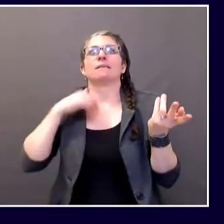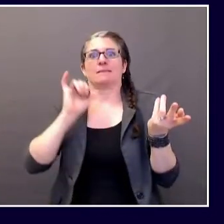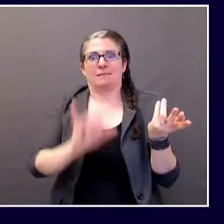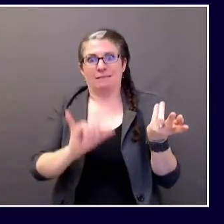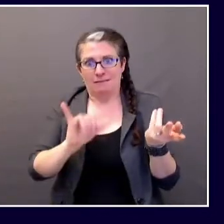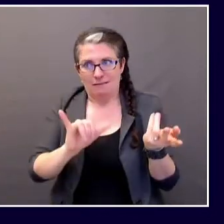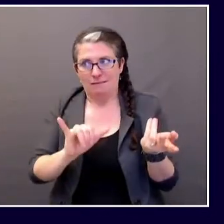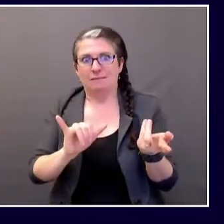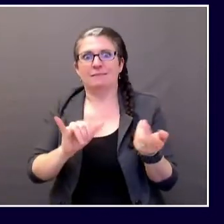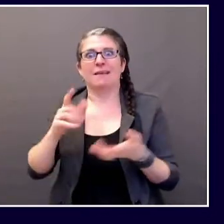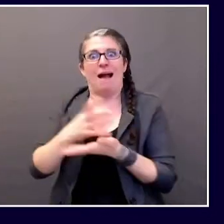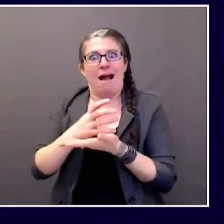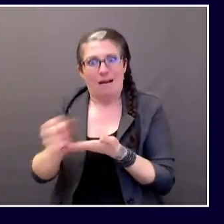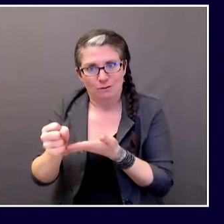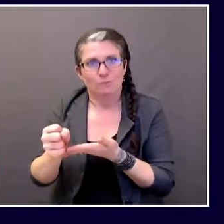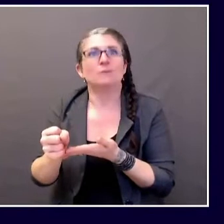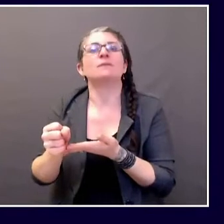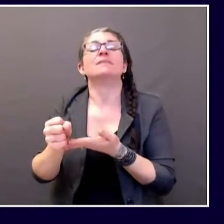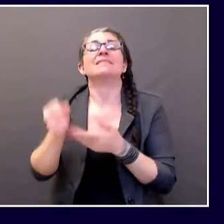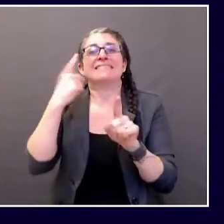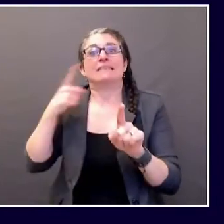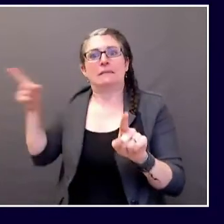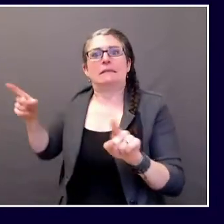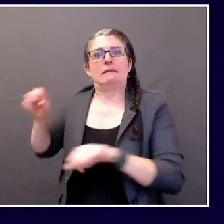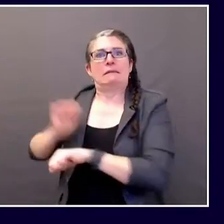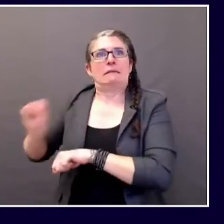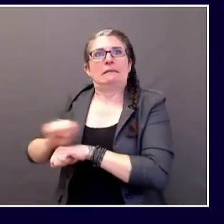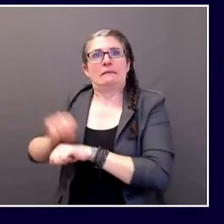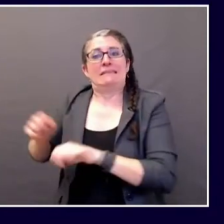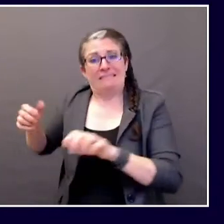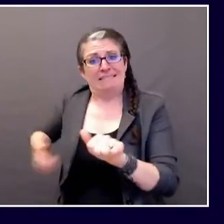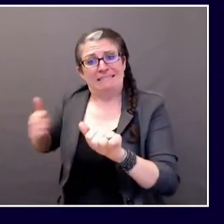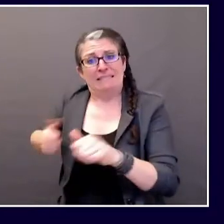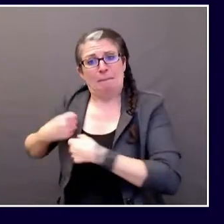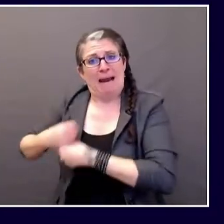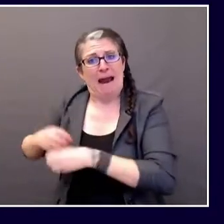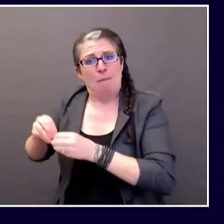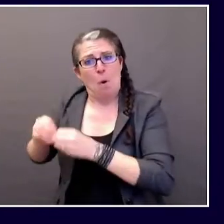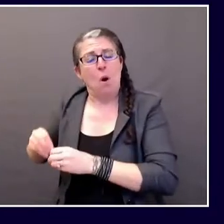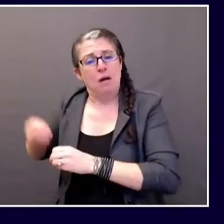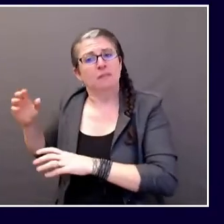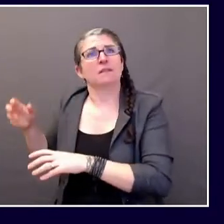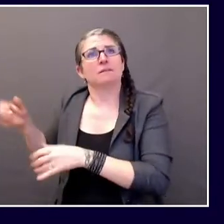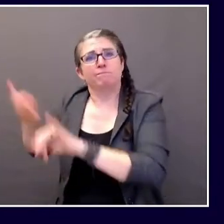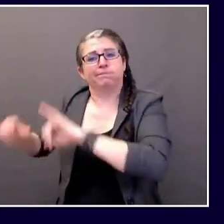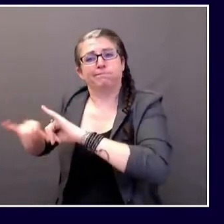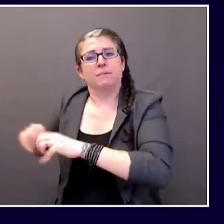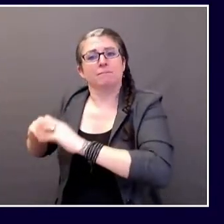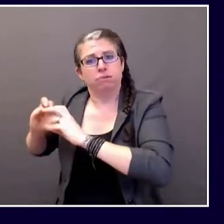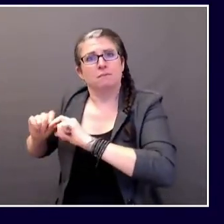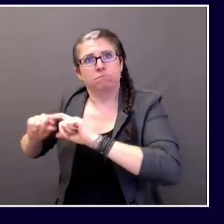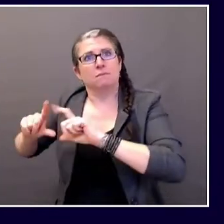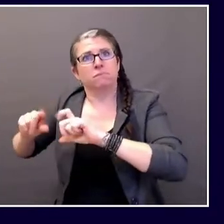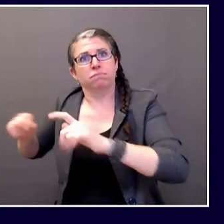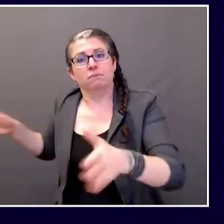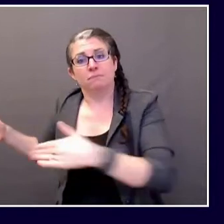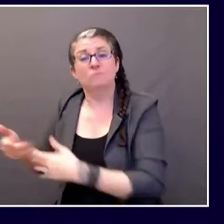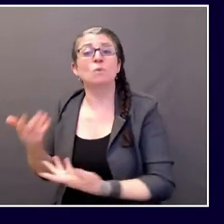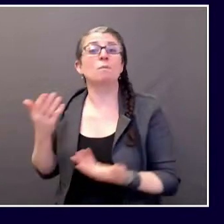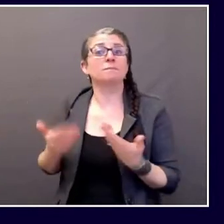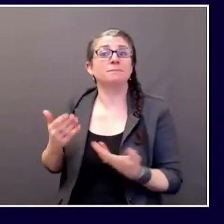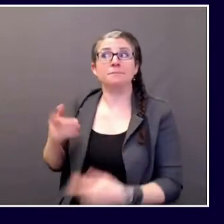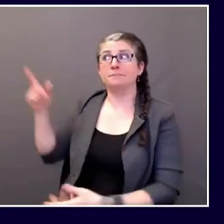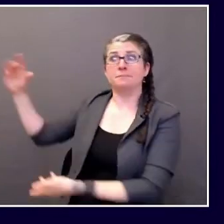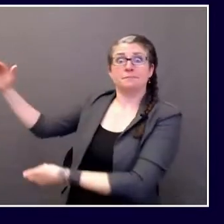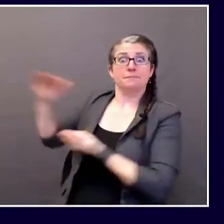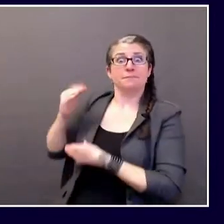they are spinning back up their production in order to produce more vaccine. Now, how much that supply drops off is